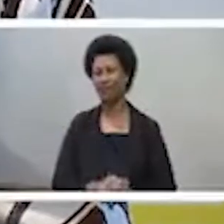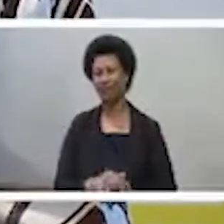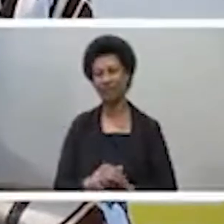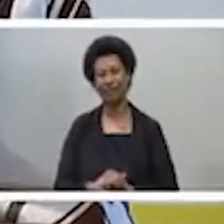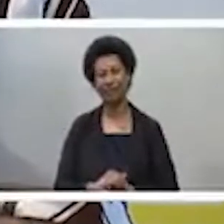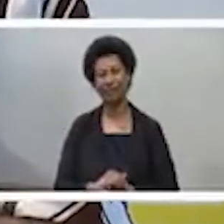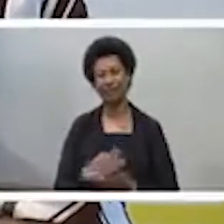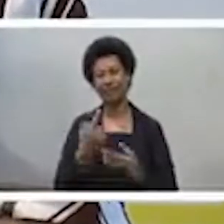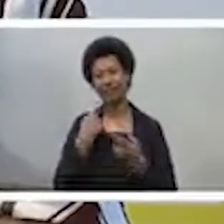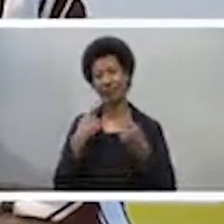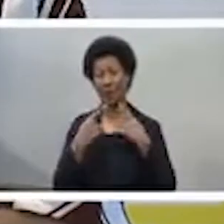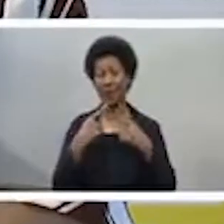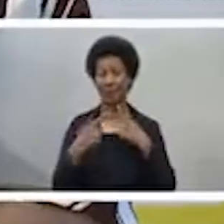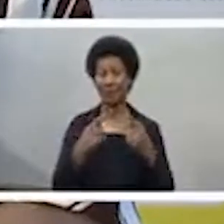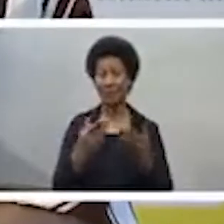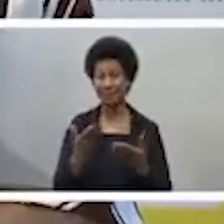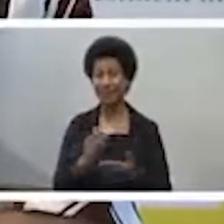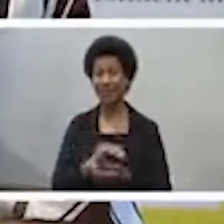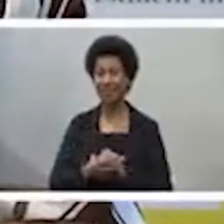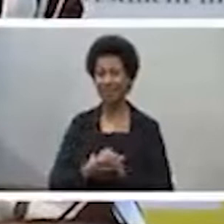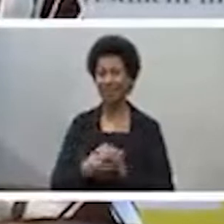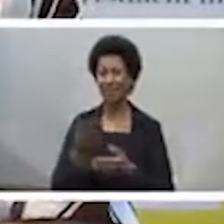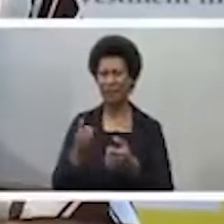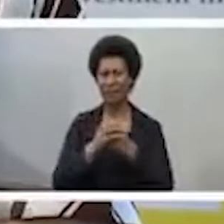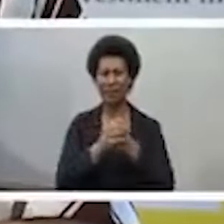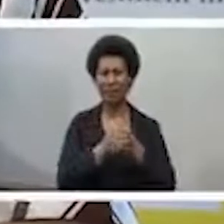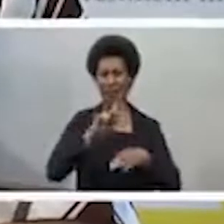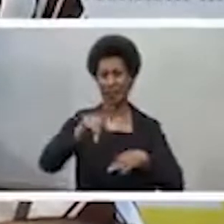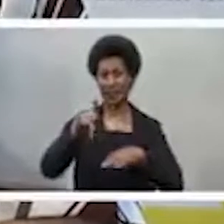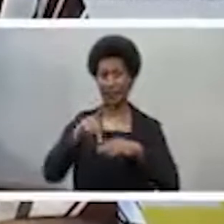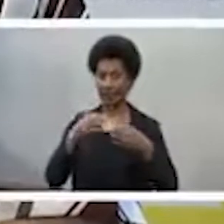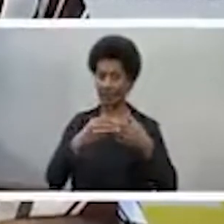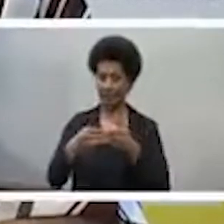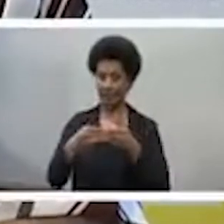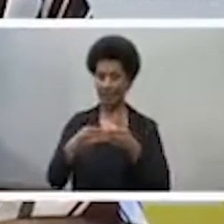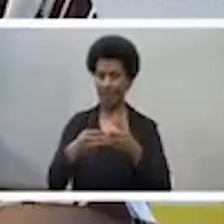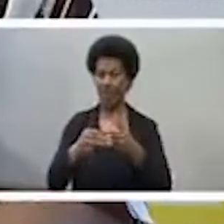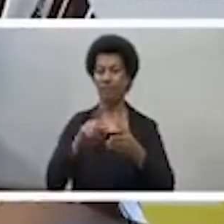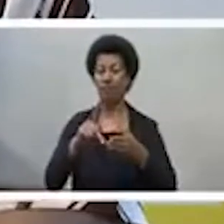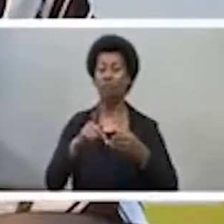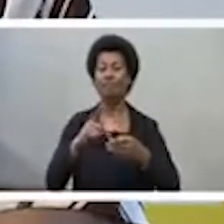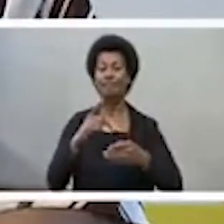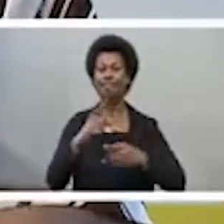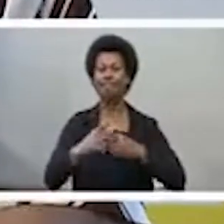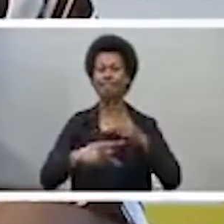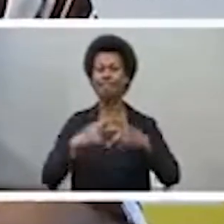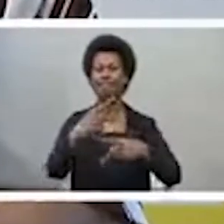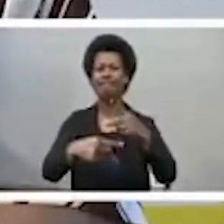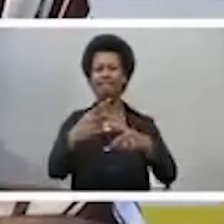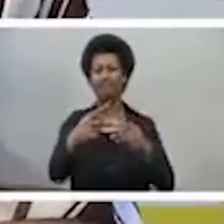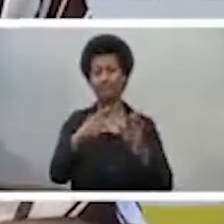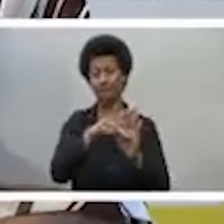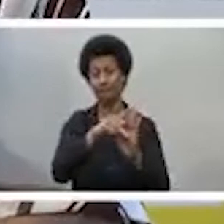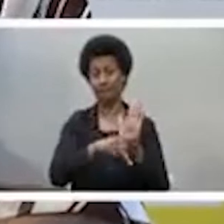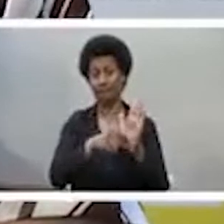I commend the work of my fellow Pacific leaders in supporting their country's progress in securing policy and investment